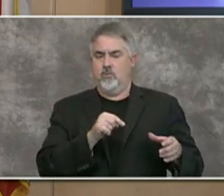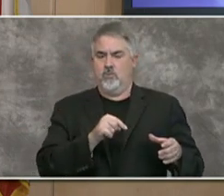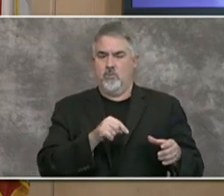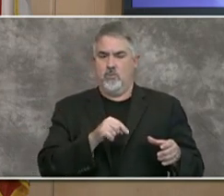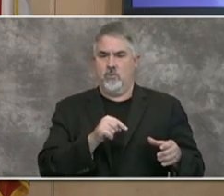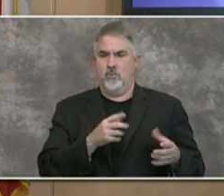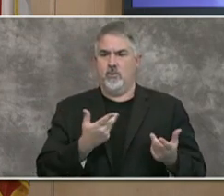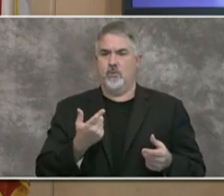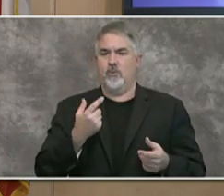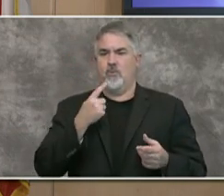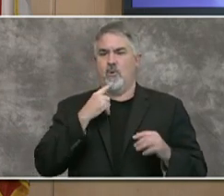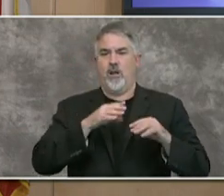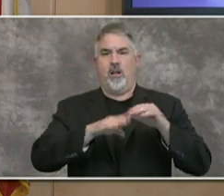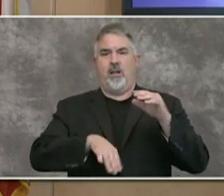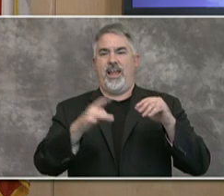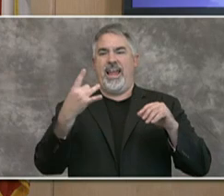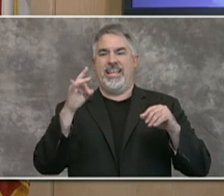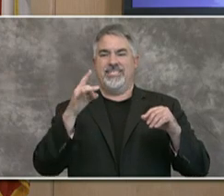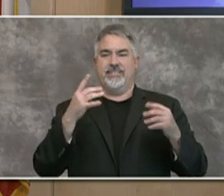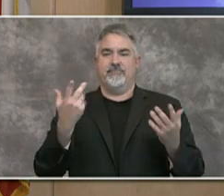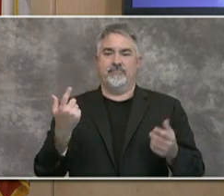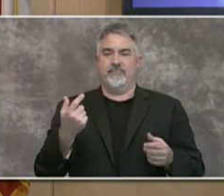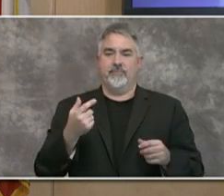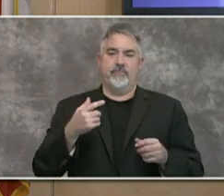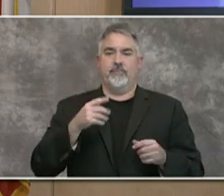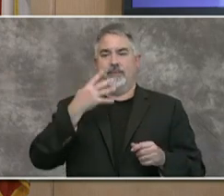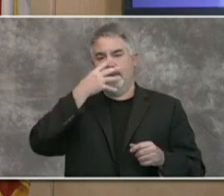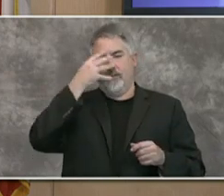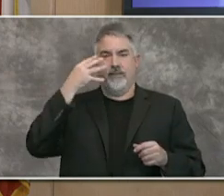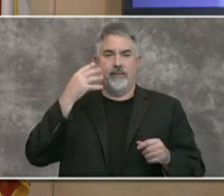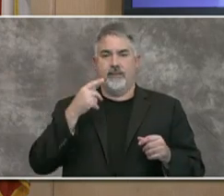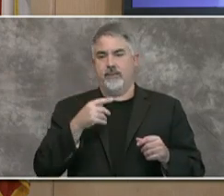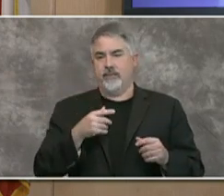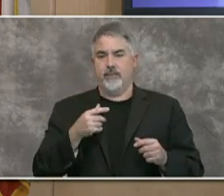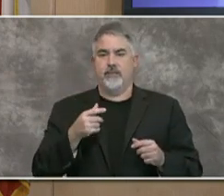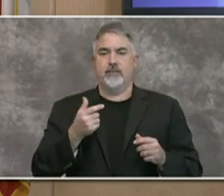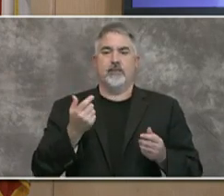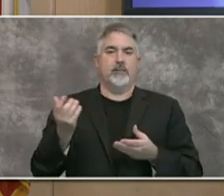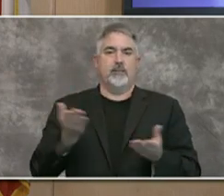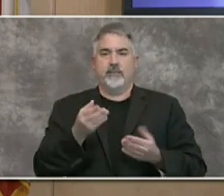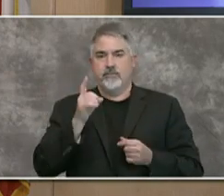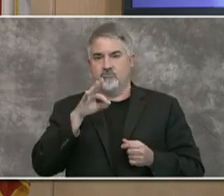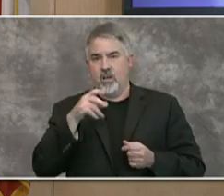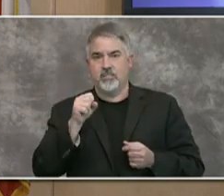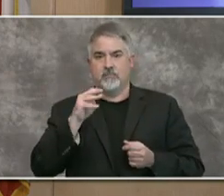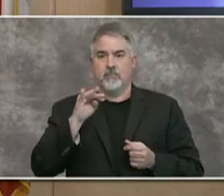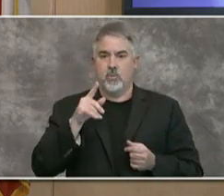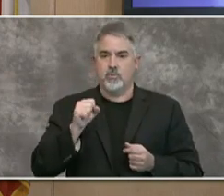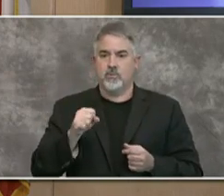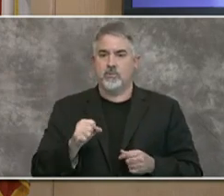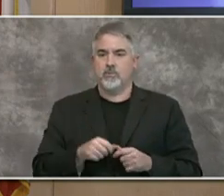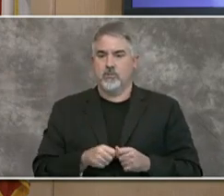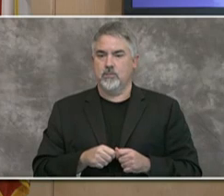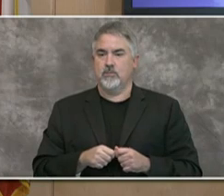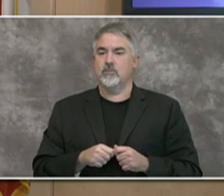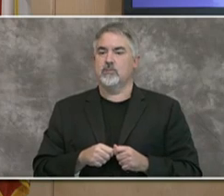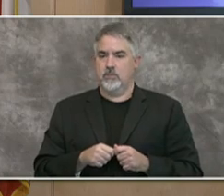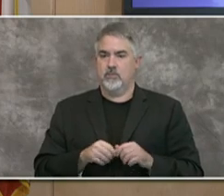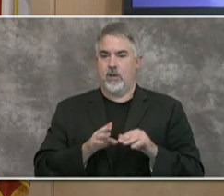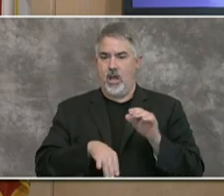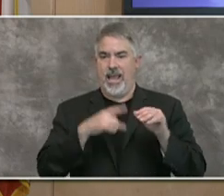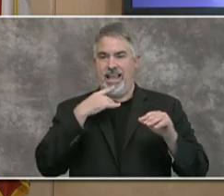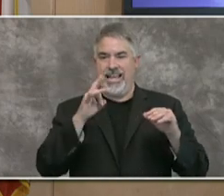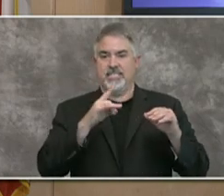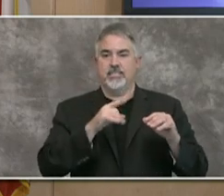drug use or abuse? Do we have any numbers that reflect that connection? Well, fortunately, we don't have very